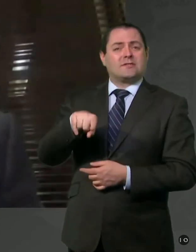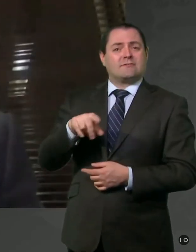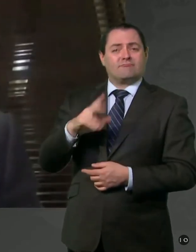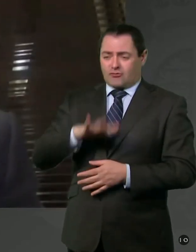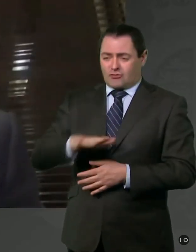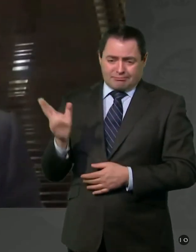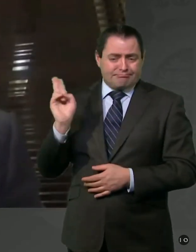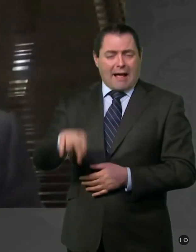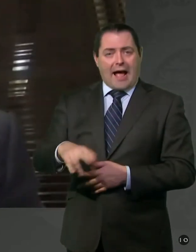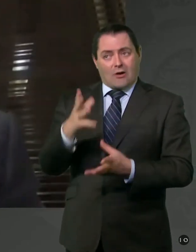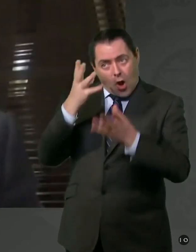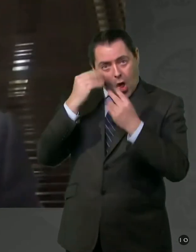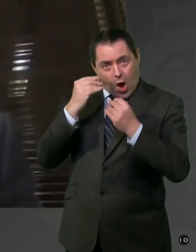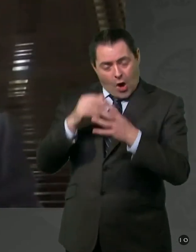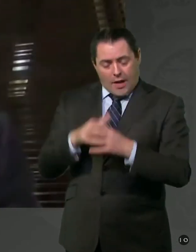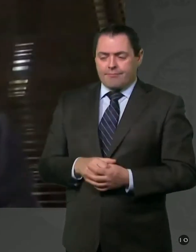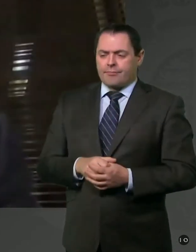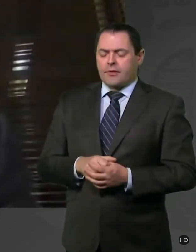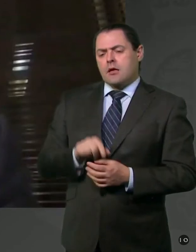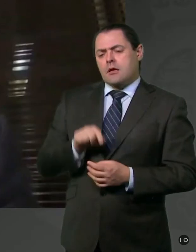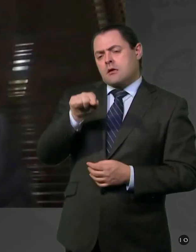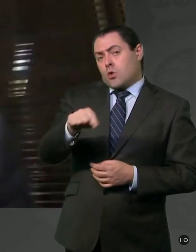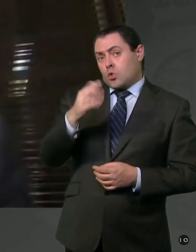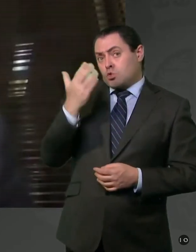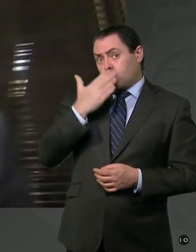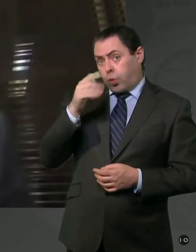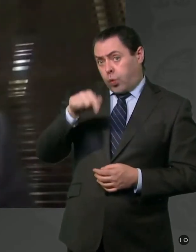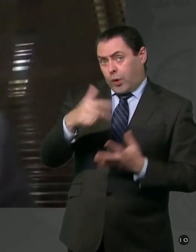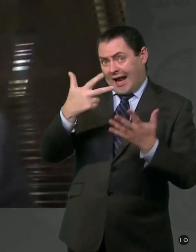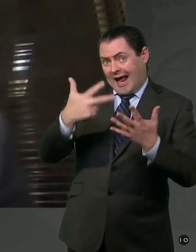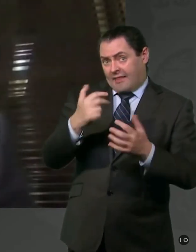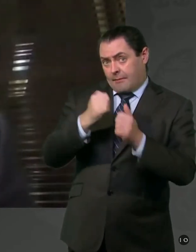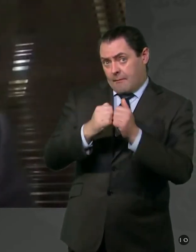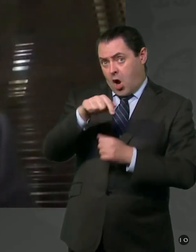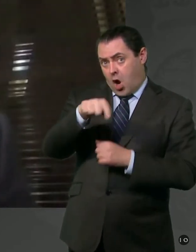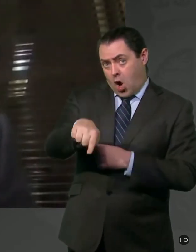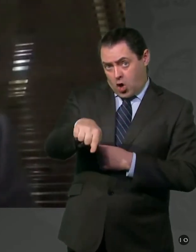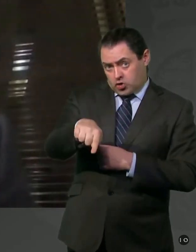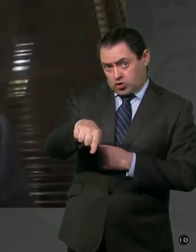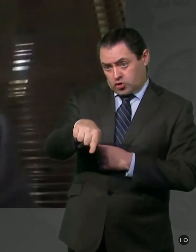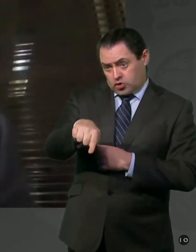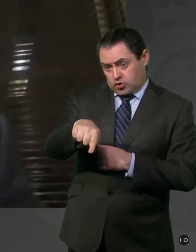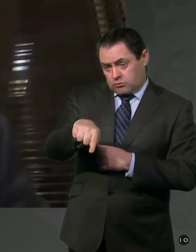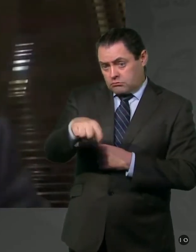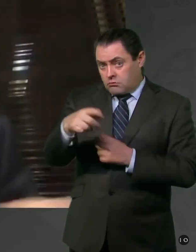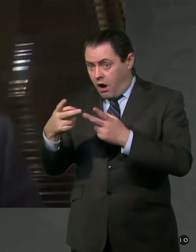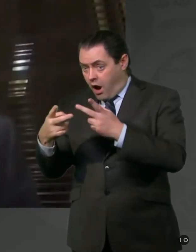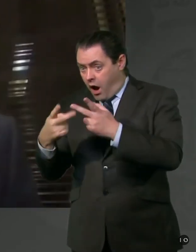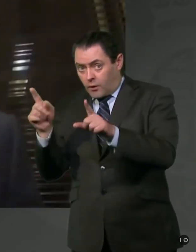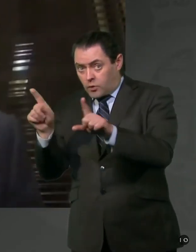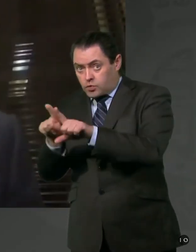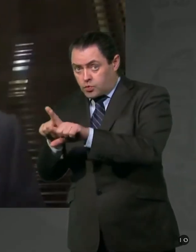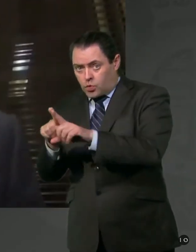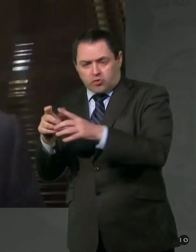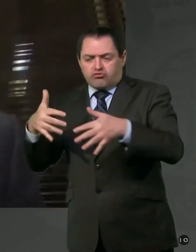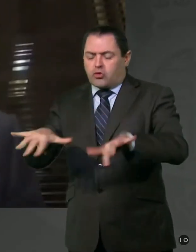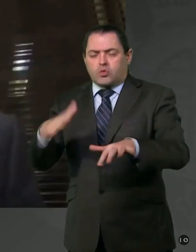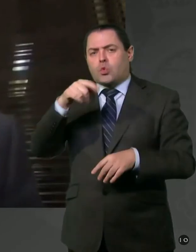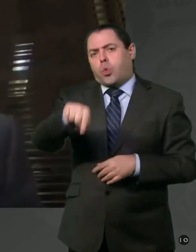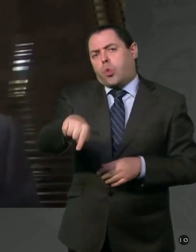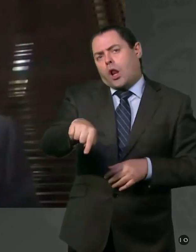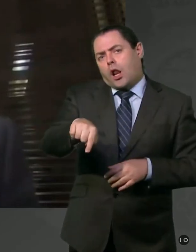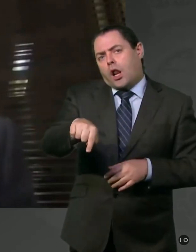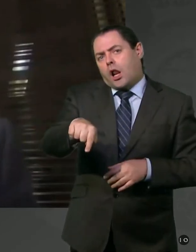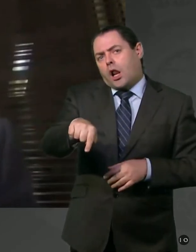schools, hopefully, on the 8th of March, or do you think other restrictions could be eased then as well? Or how much longer after that